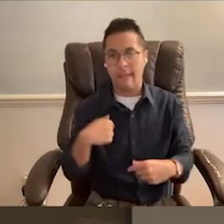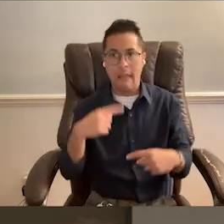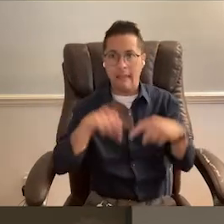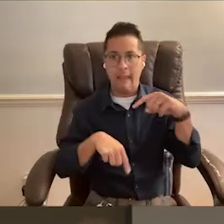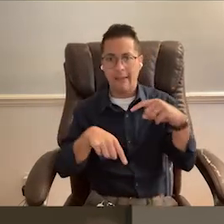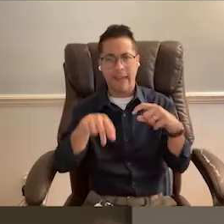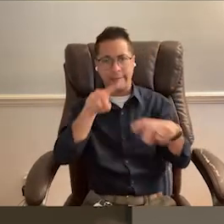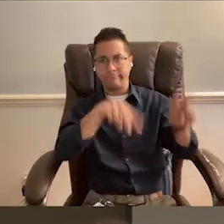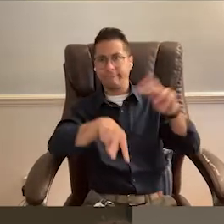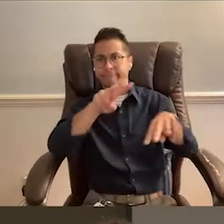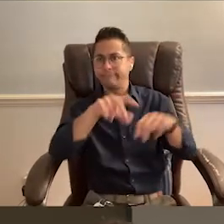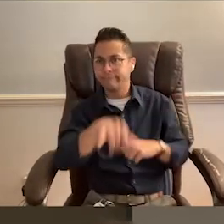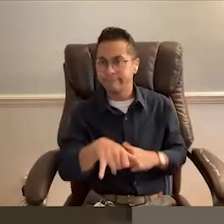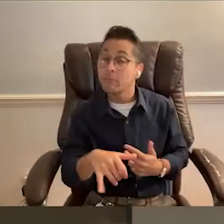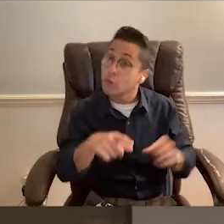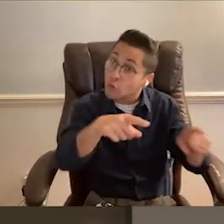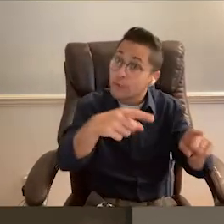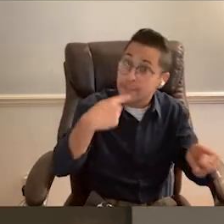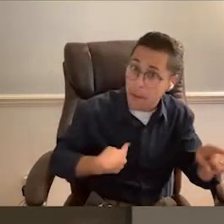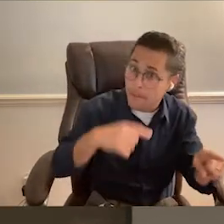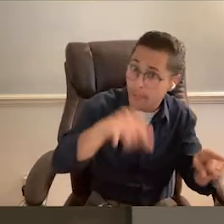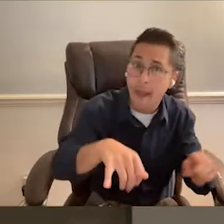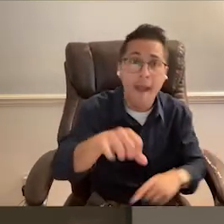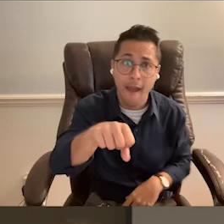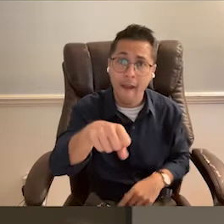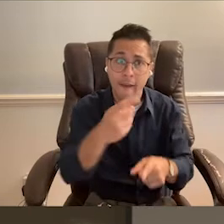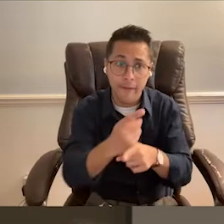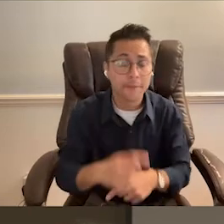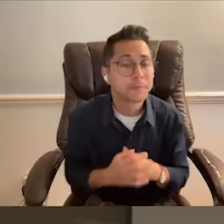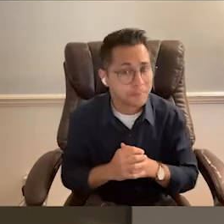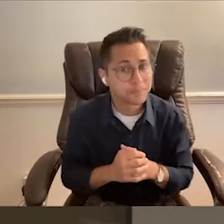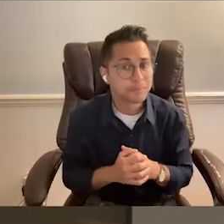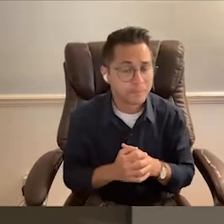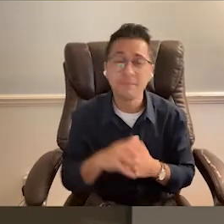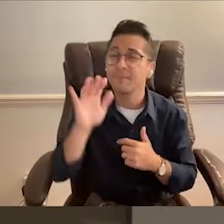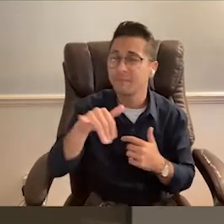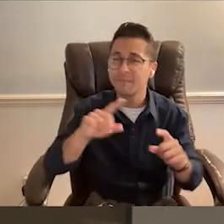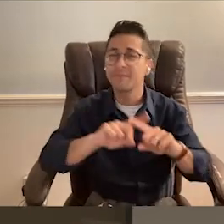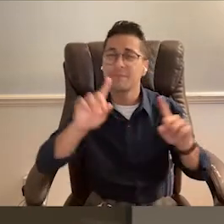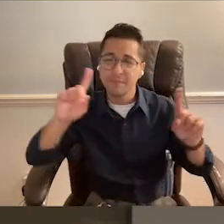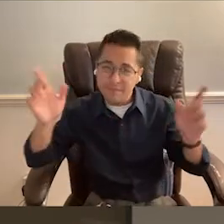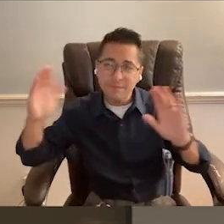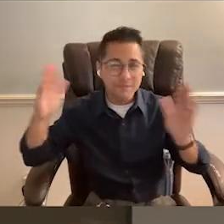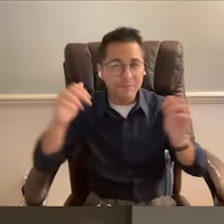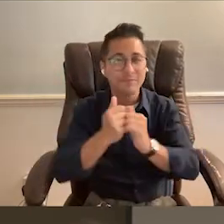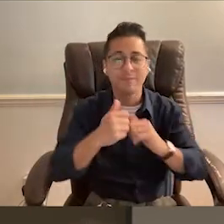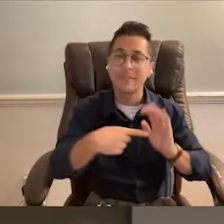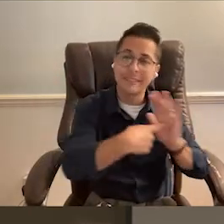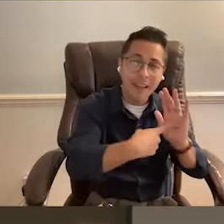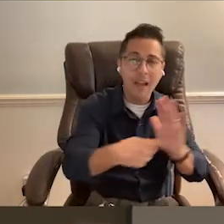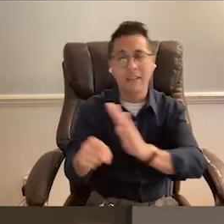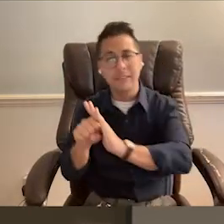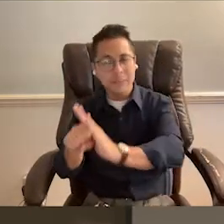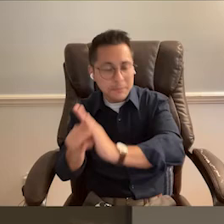feel like my head's going to explode, I can't examine that, but you can tell me how you feel,